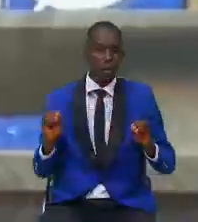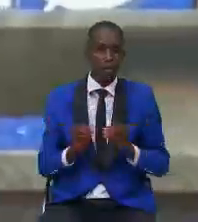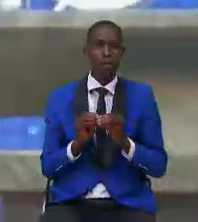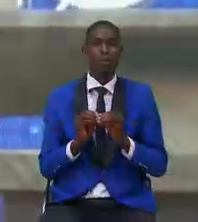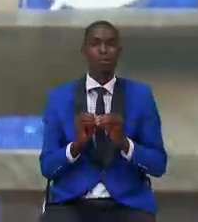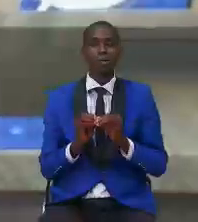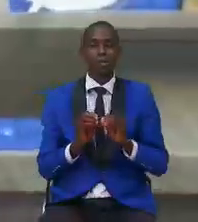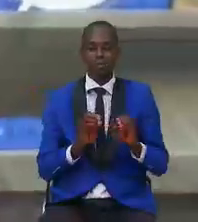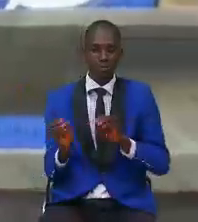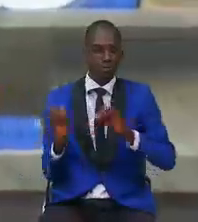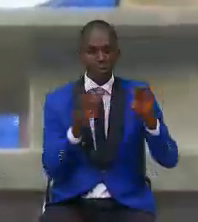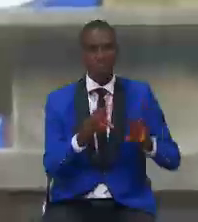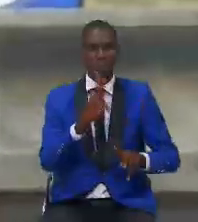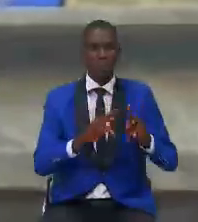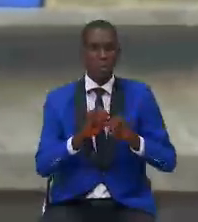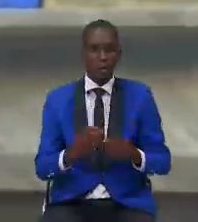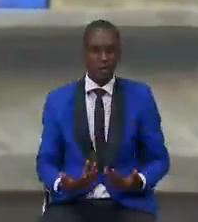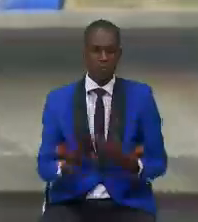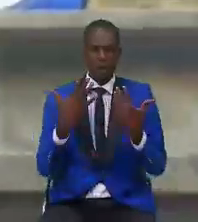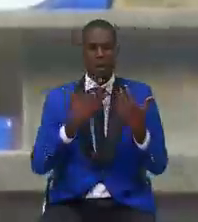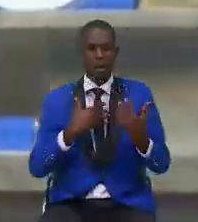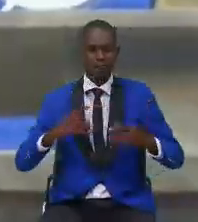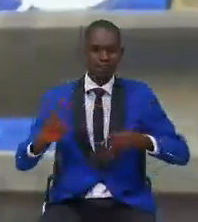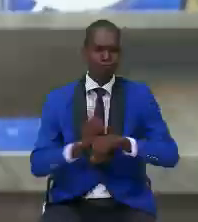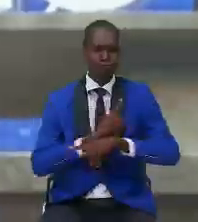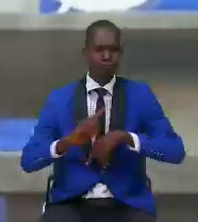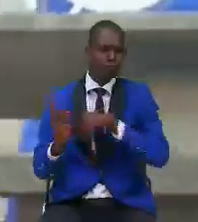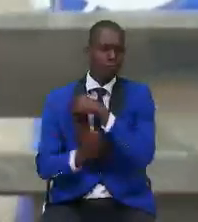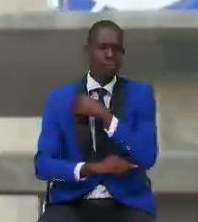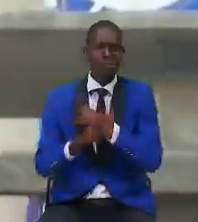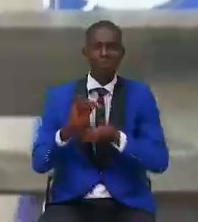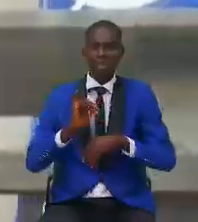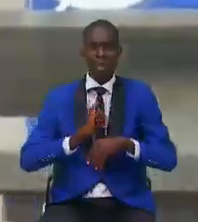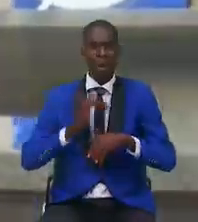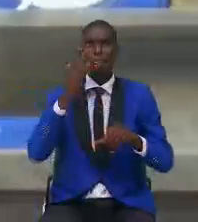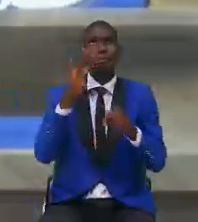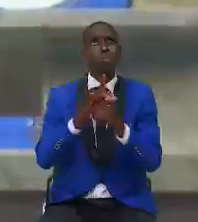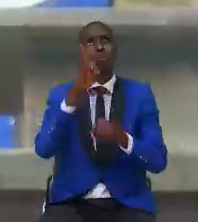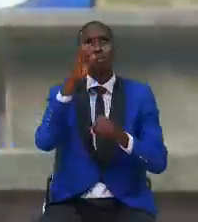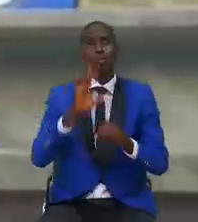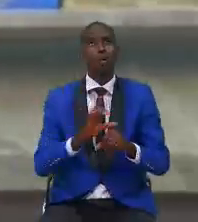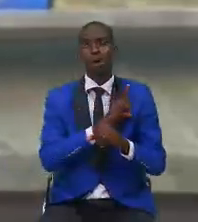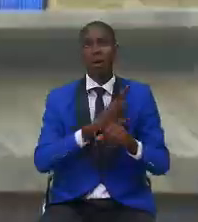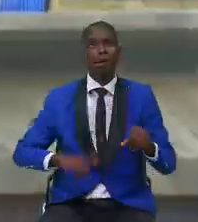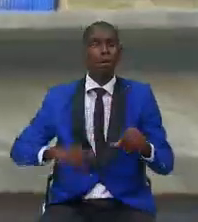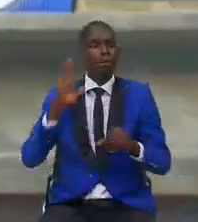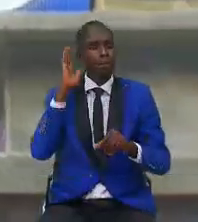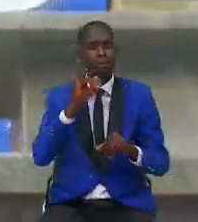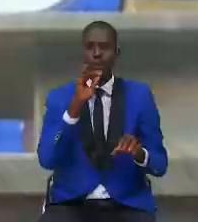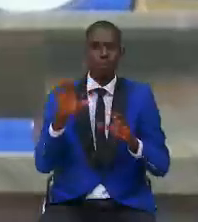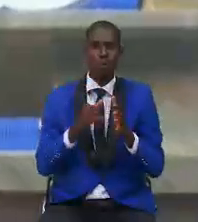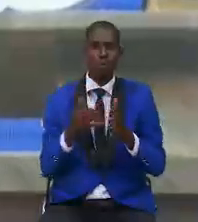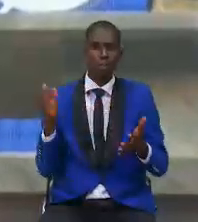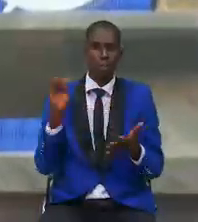way, and the wicked way anymore, throwing people into fire and, tormenting them. He said, I won't do